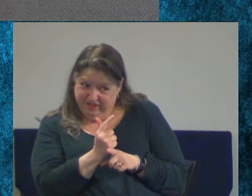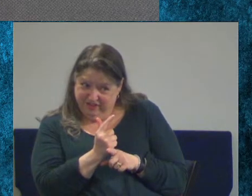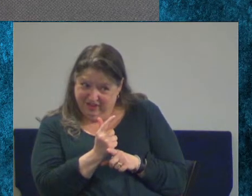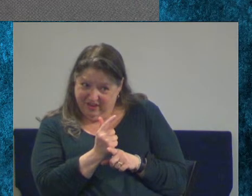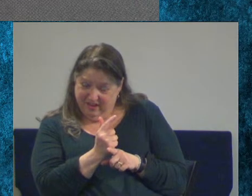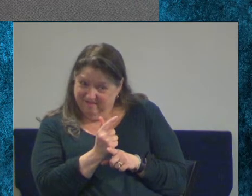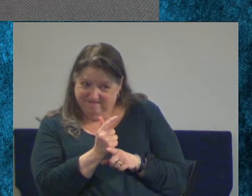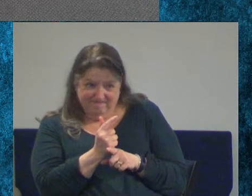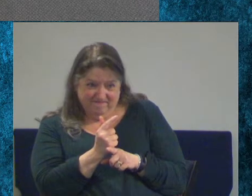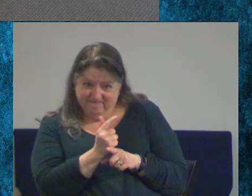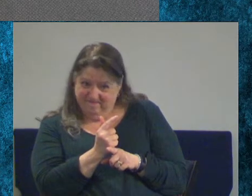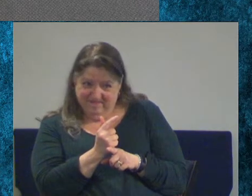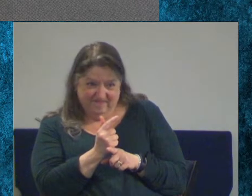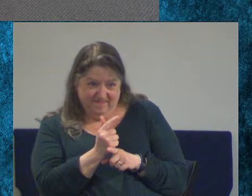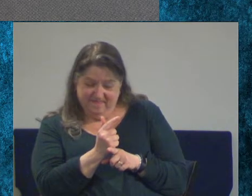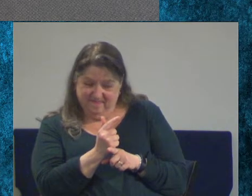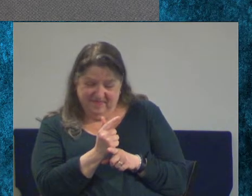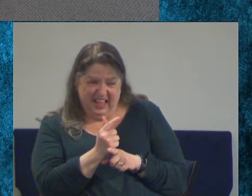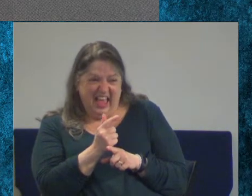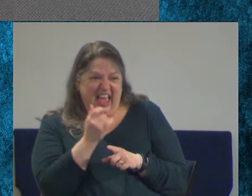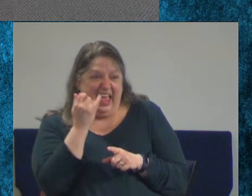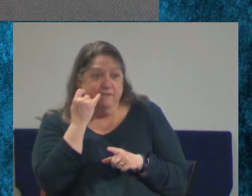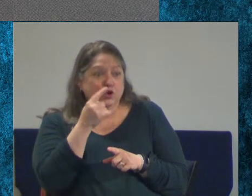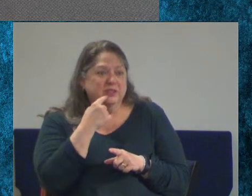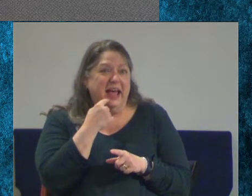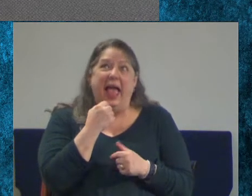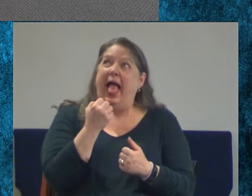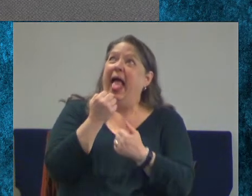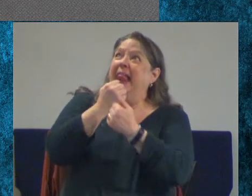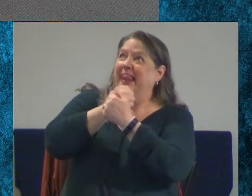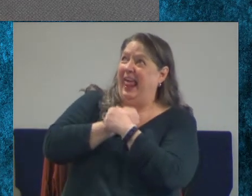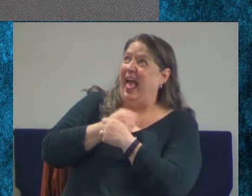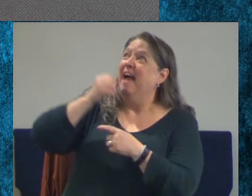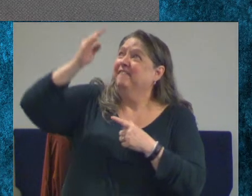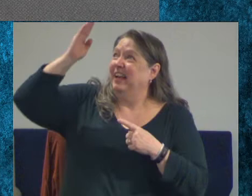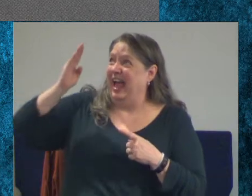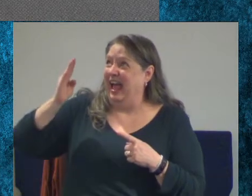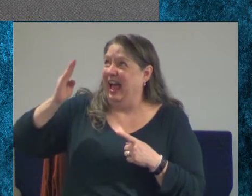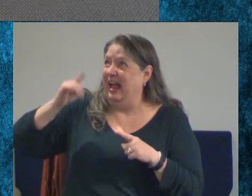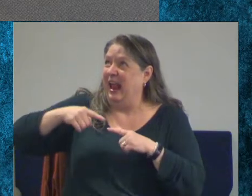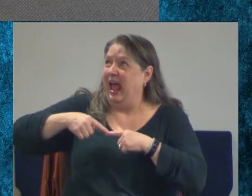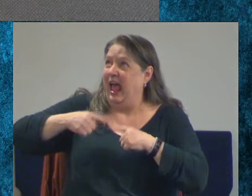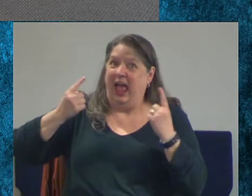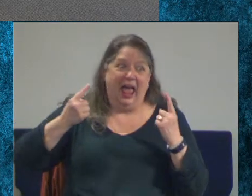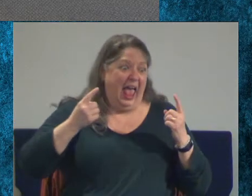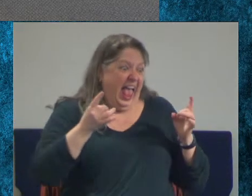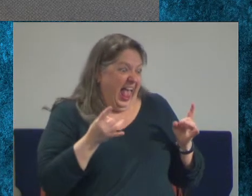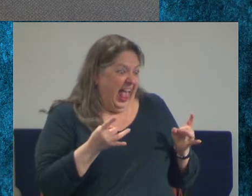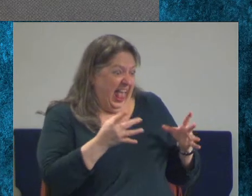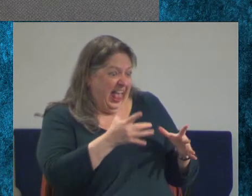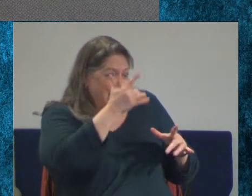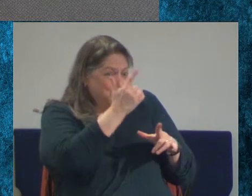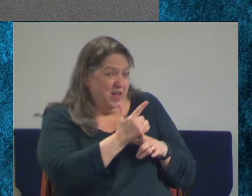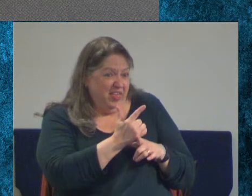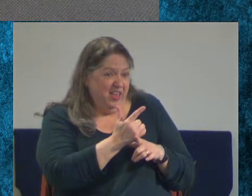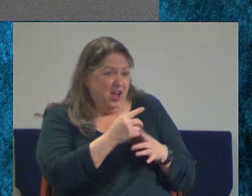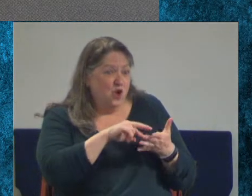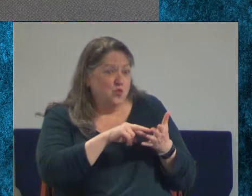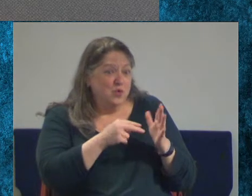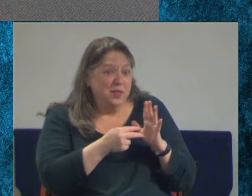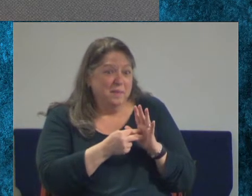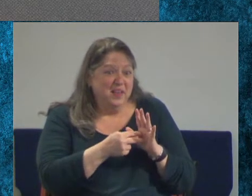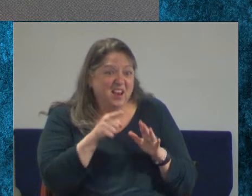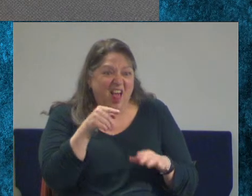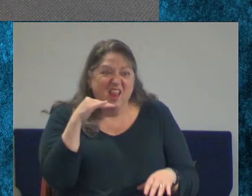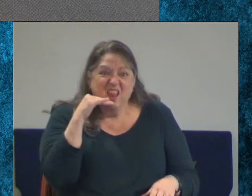there's no way in the world, or if you claim to love God, he says, if you claim to love God and yet hate your brother, he calls you a liar.